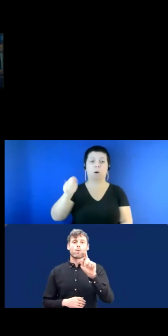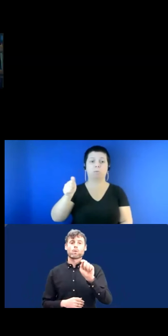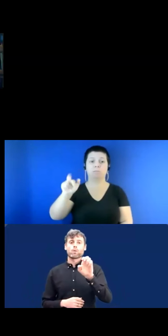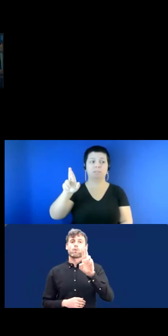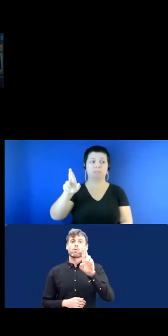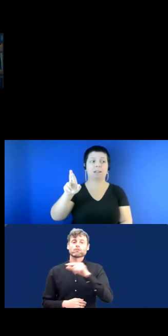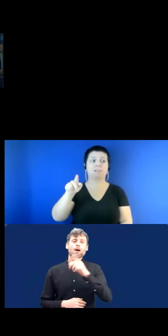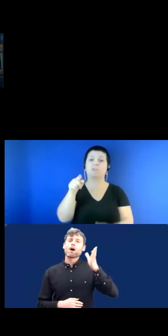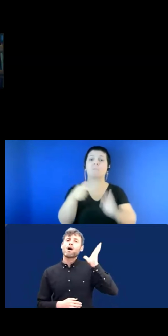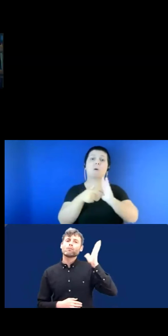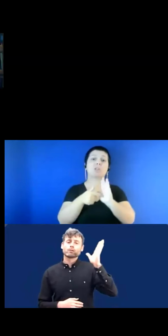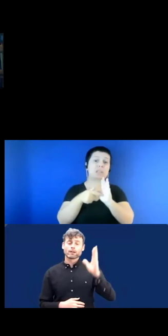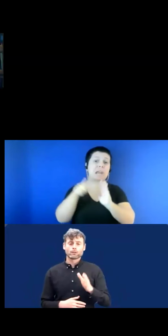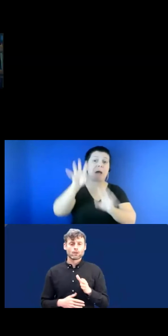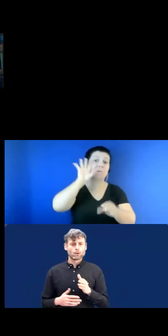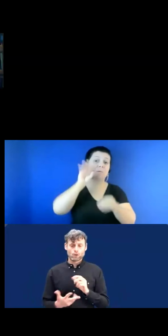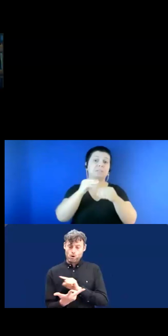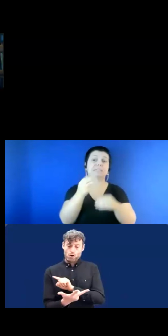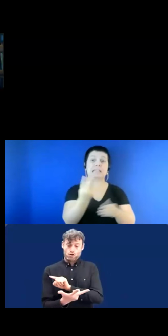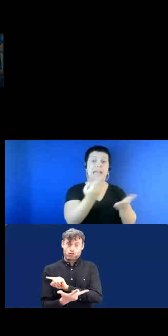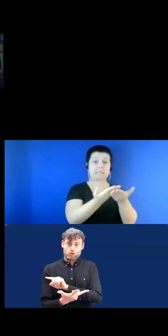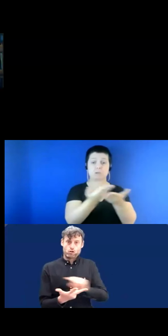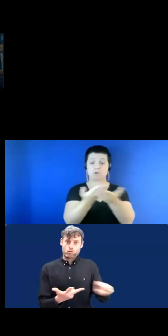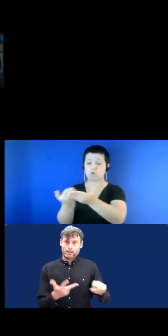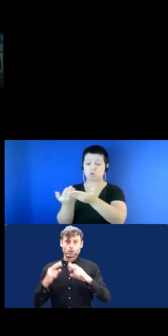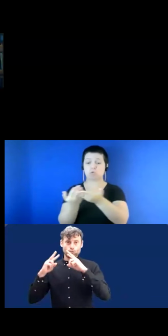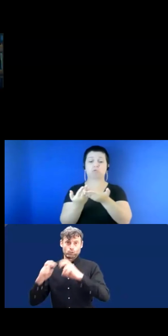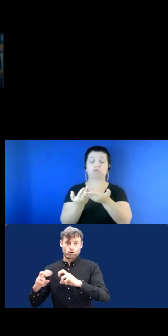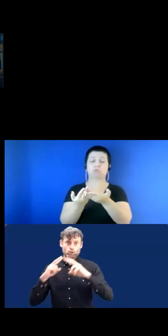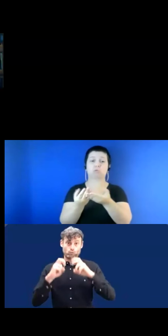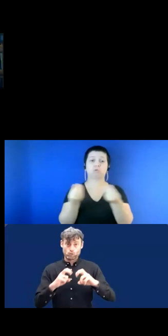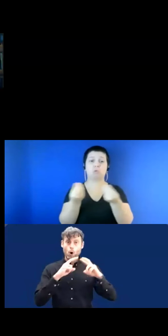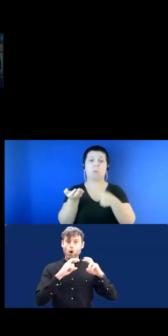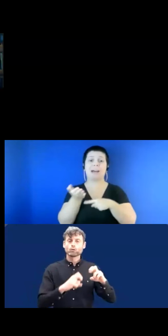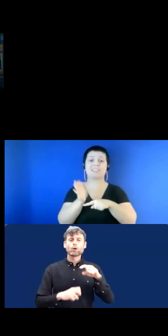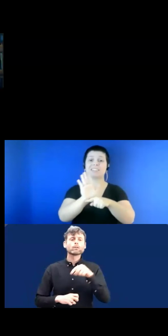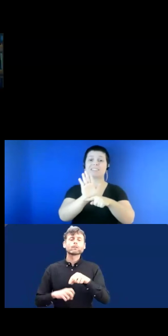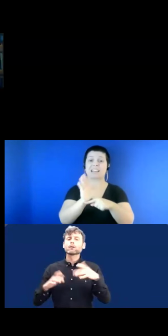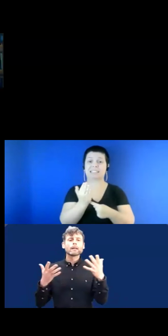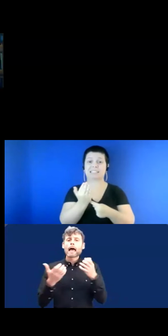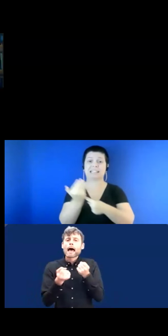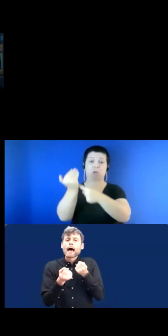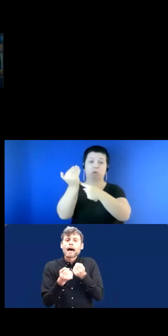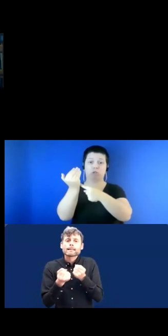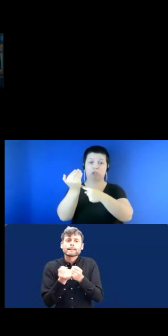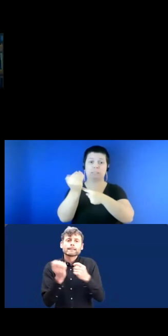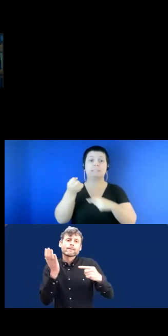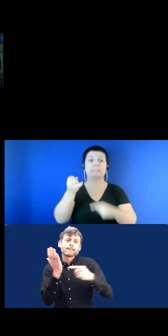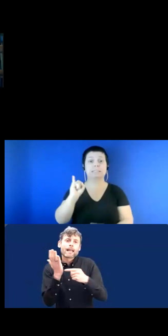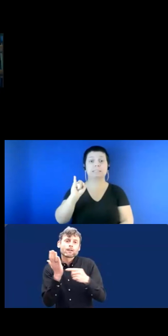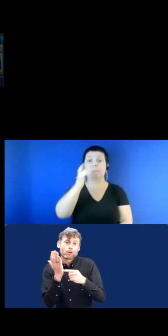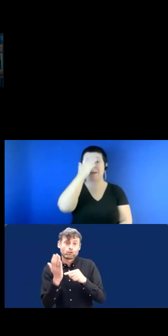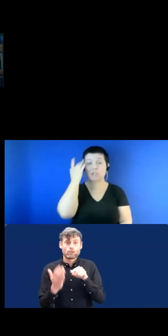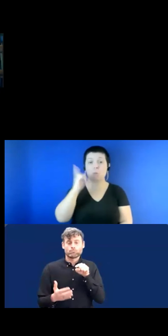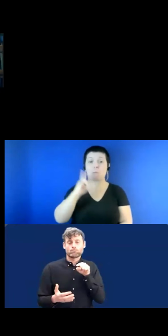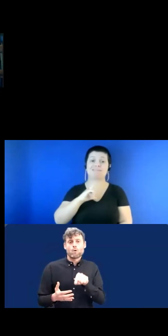the importance of assistive technology for people with acquired and